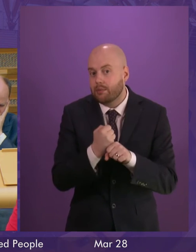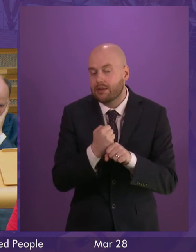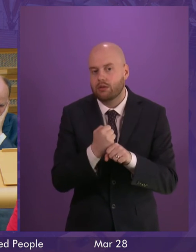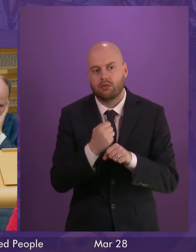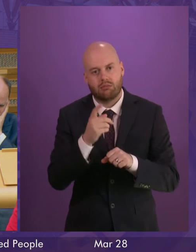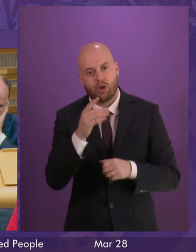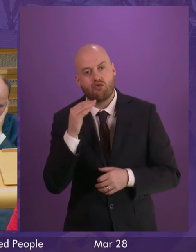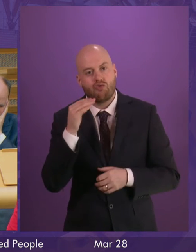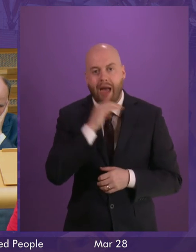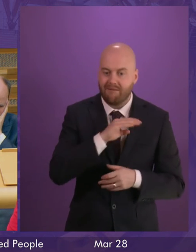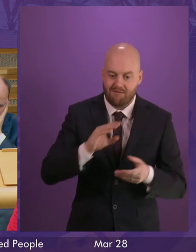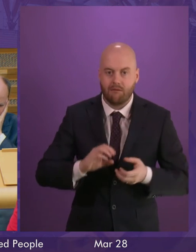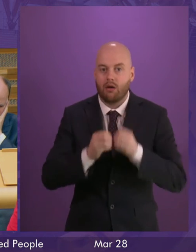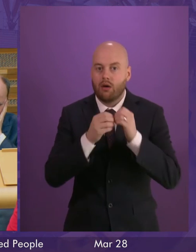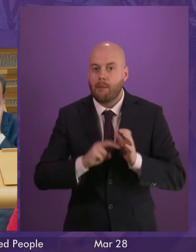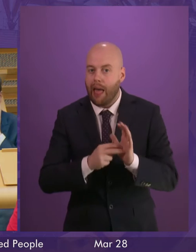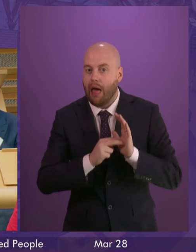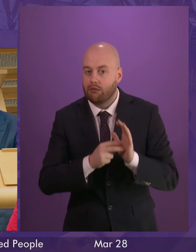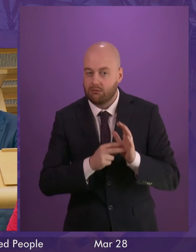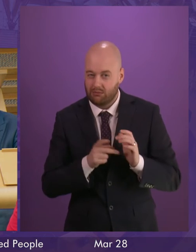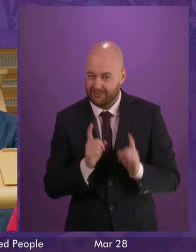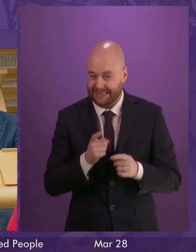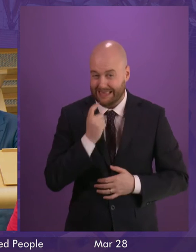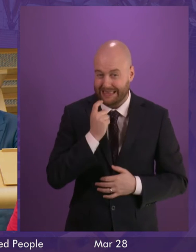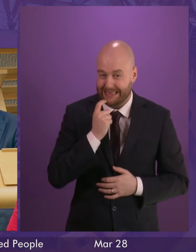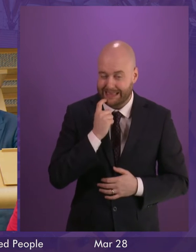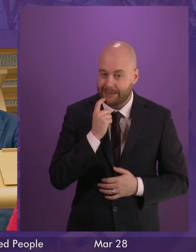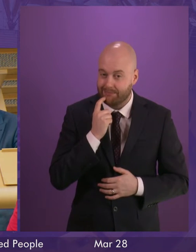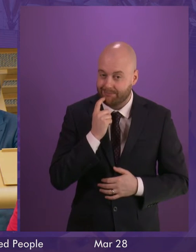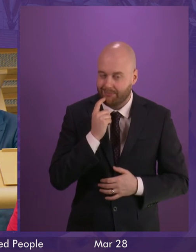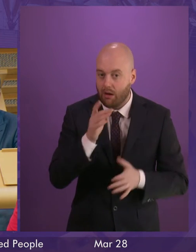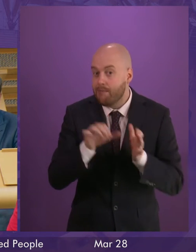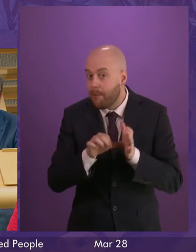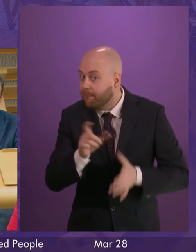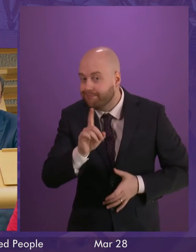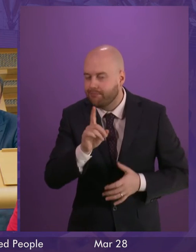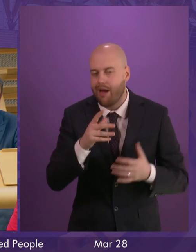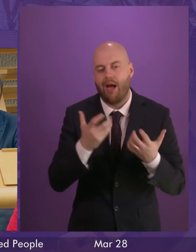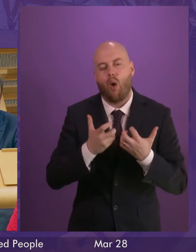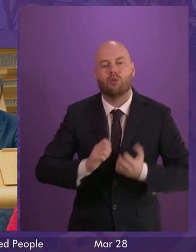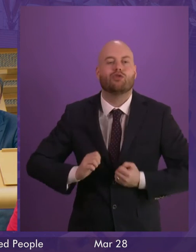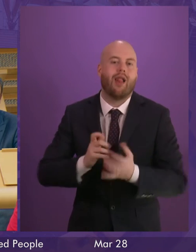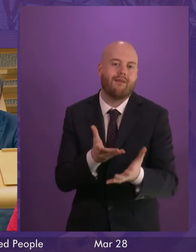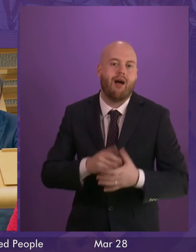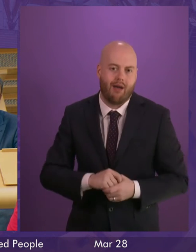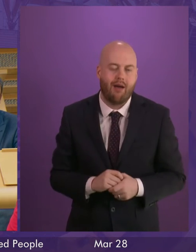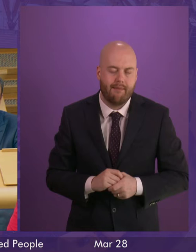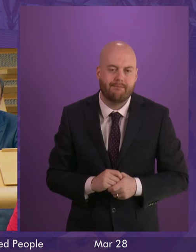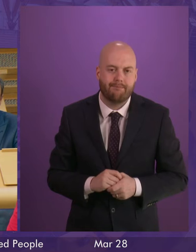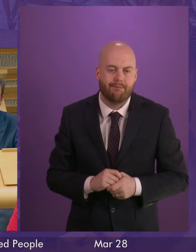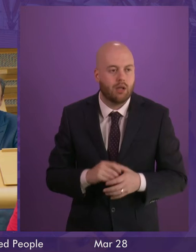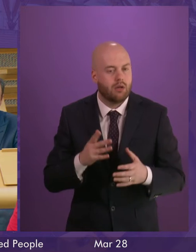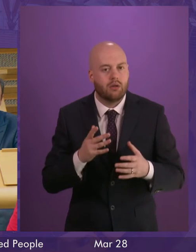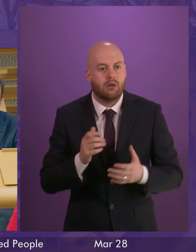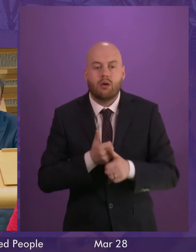easy bit, but challenging to ensure that it is deliverable. At the heart of the delivery plan is an ambition that support services